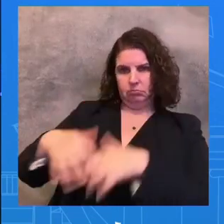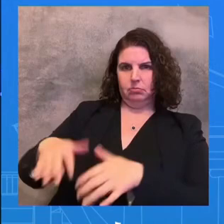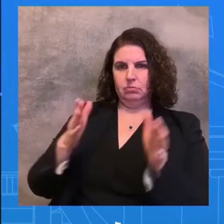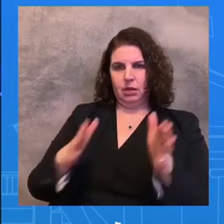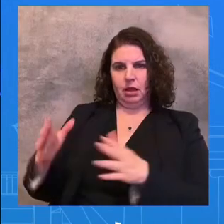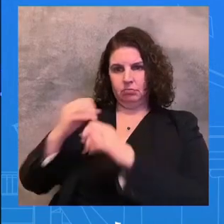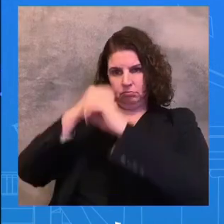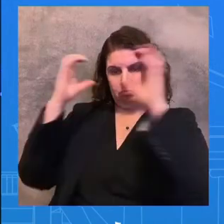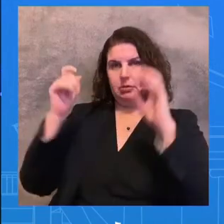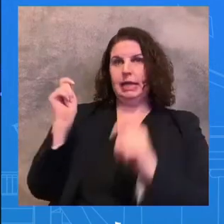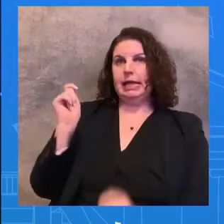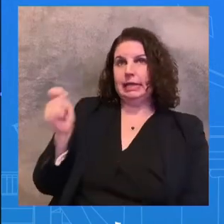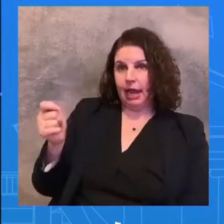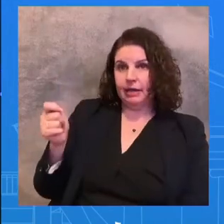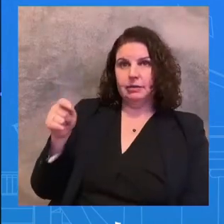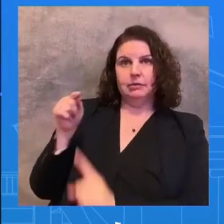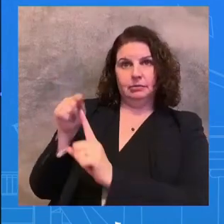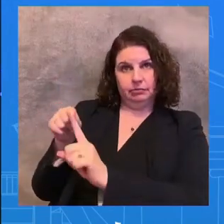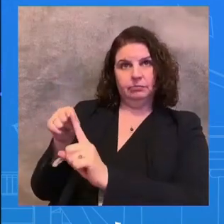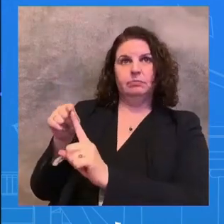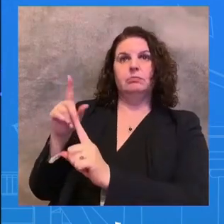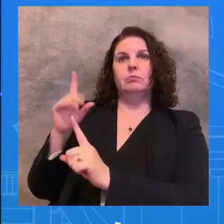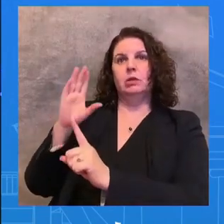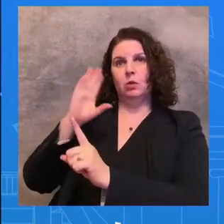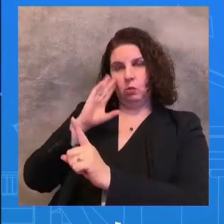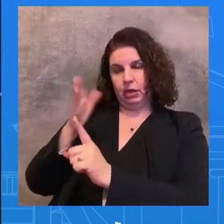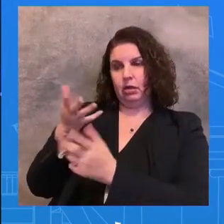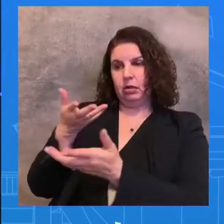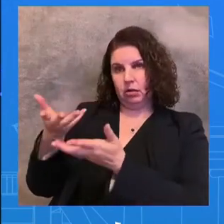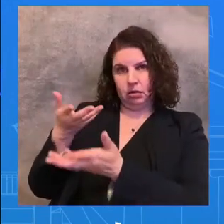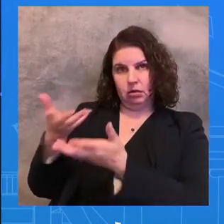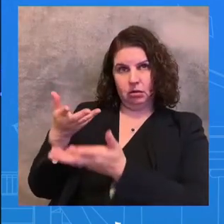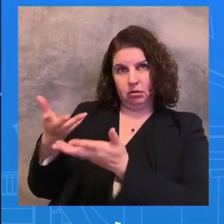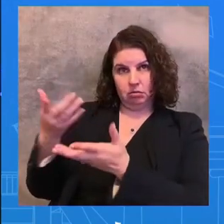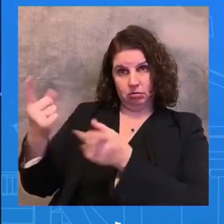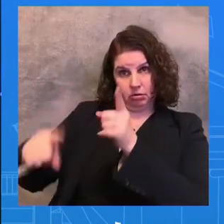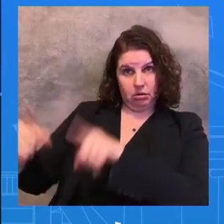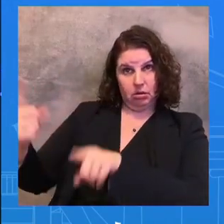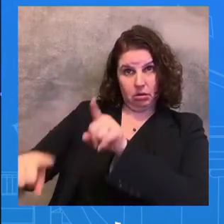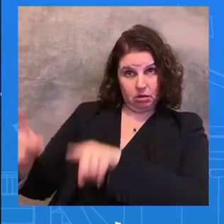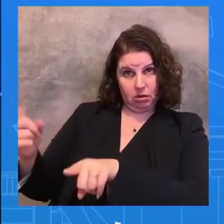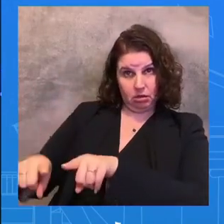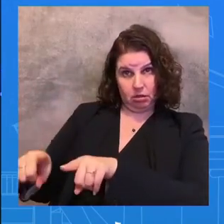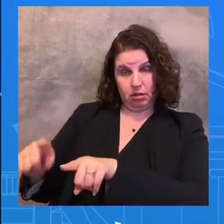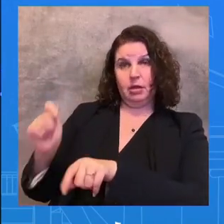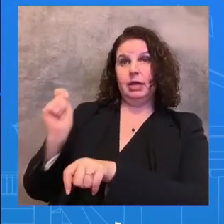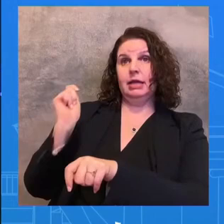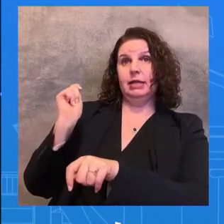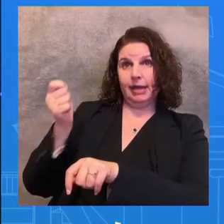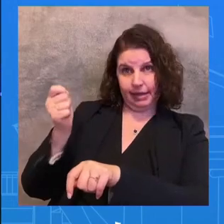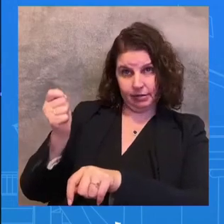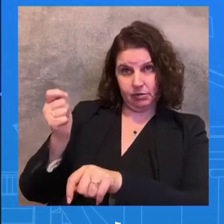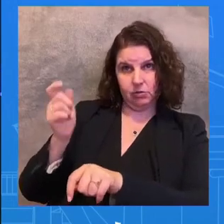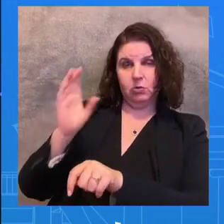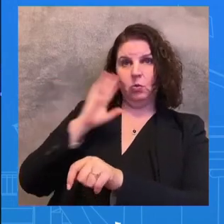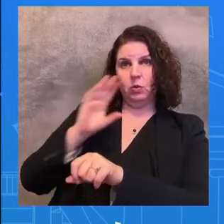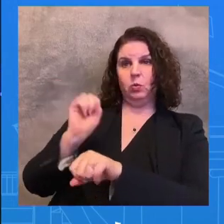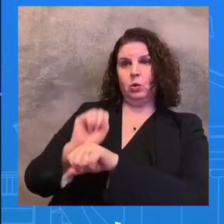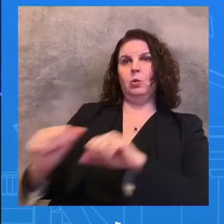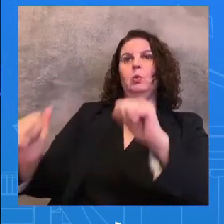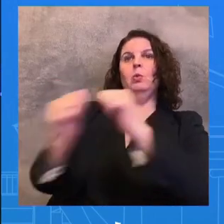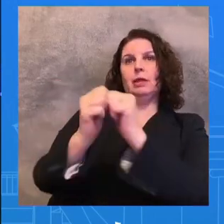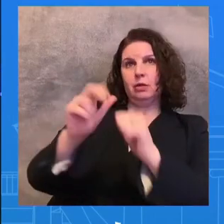close collaboration with the United States, and it has consulted closely with the UN on this along the way. So with respect to whatever particular report